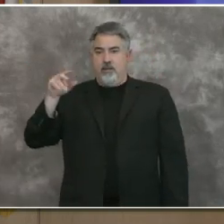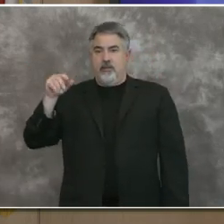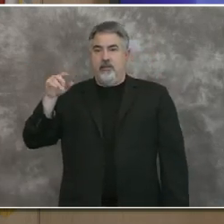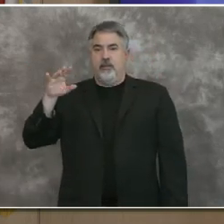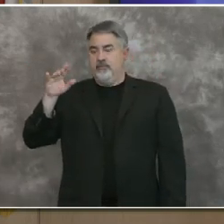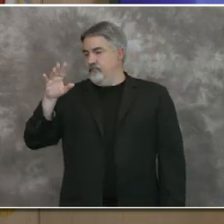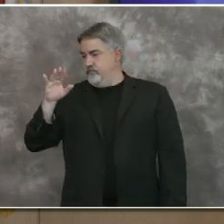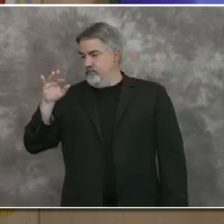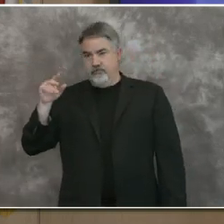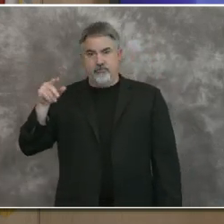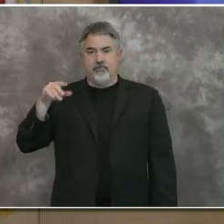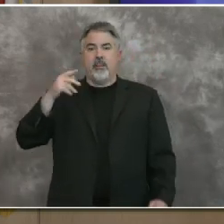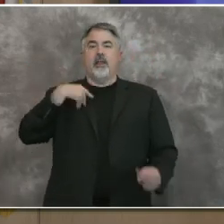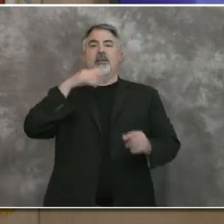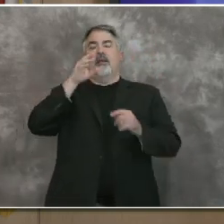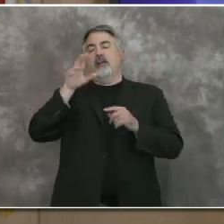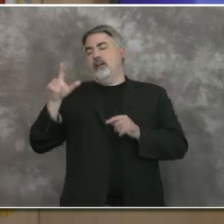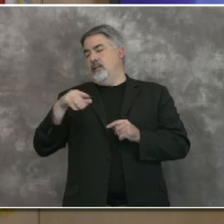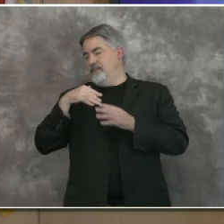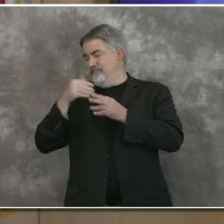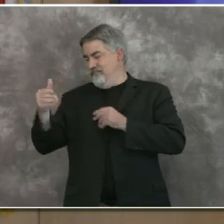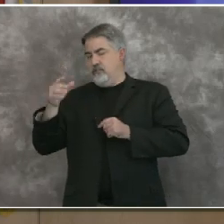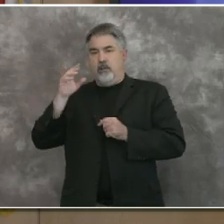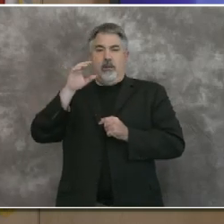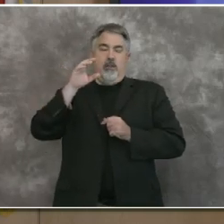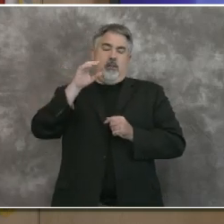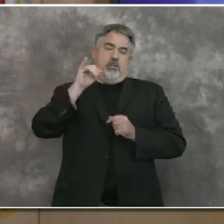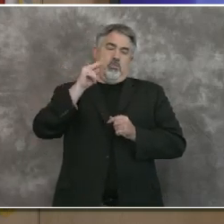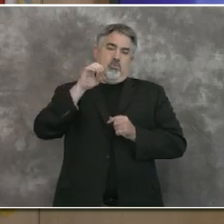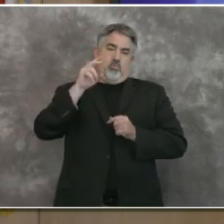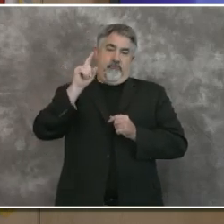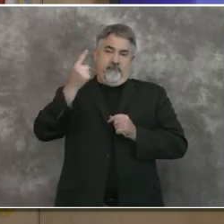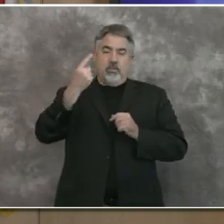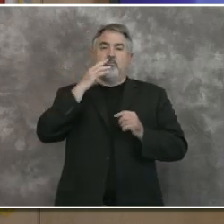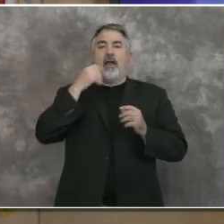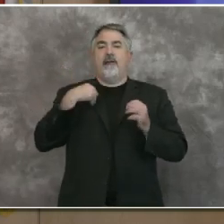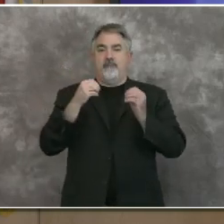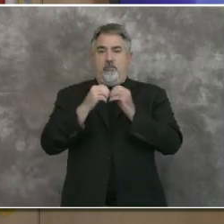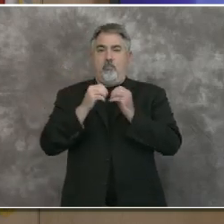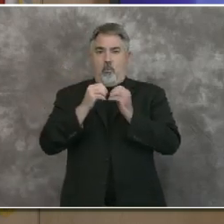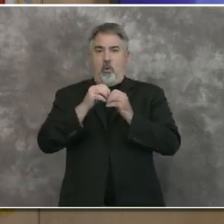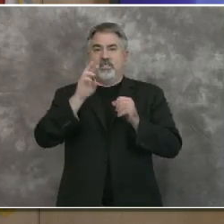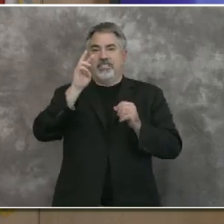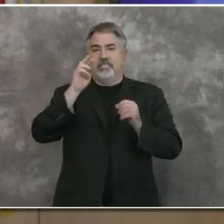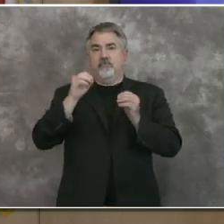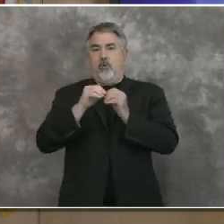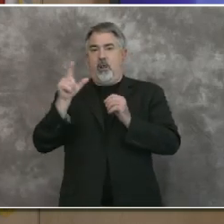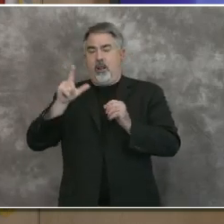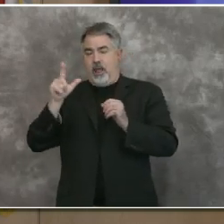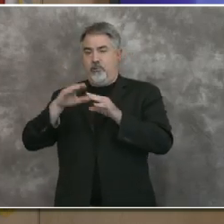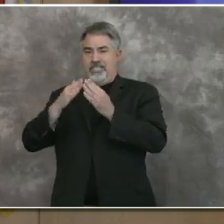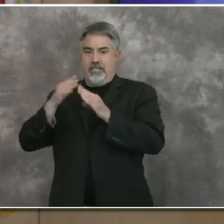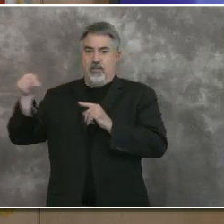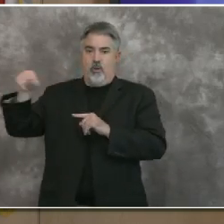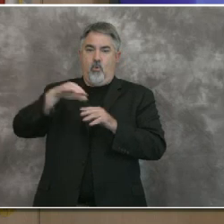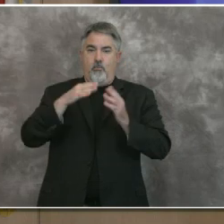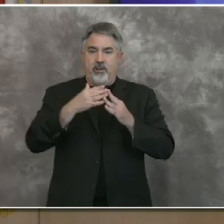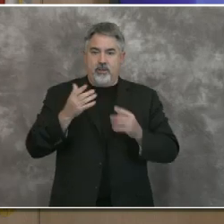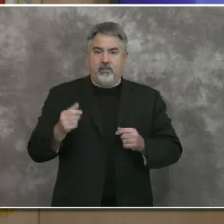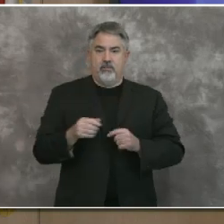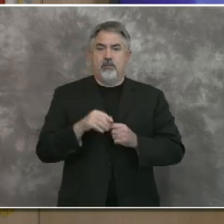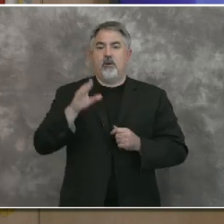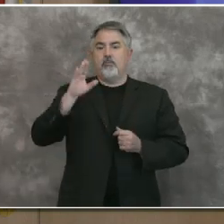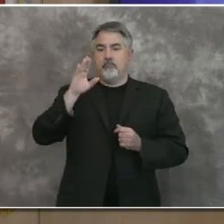more of our county libraries with the same service model. Those libraries will include the Bonita, Poway, El